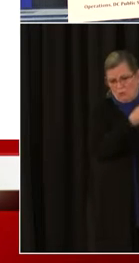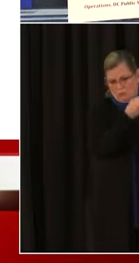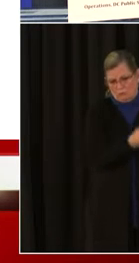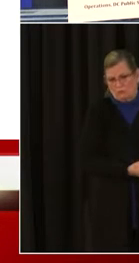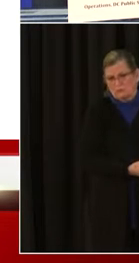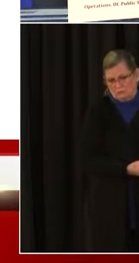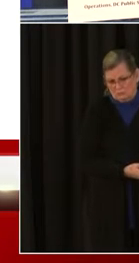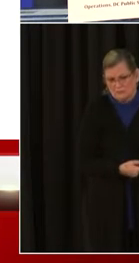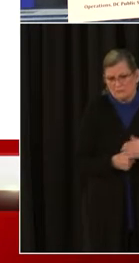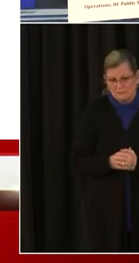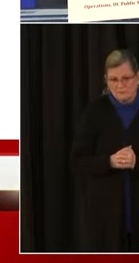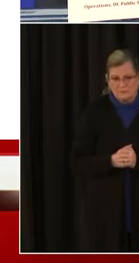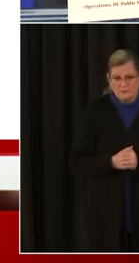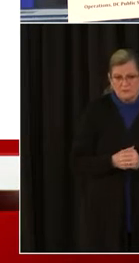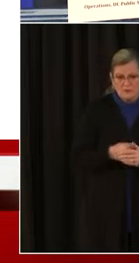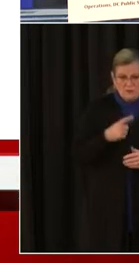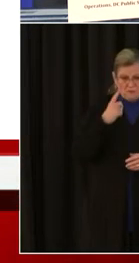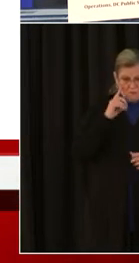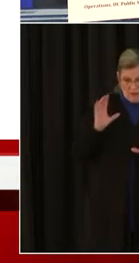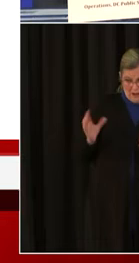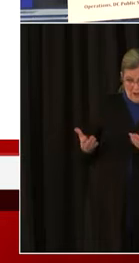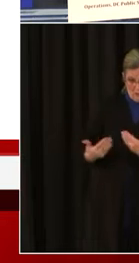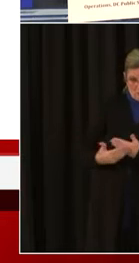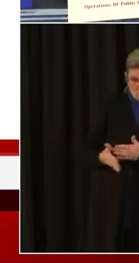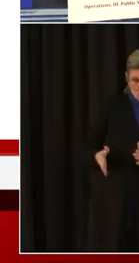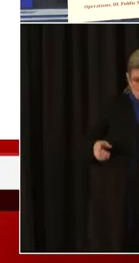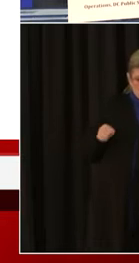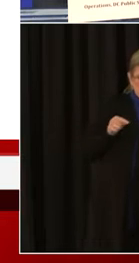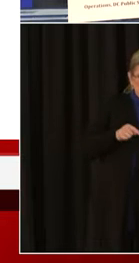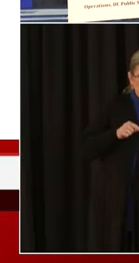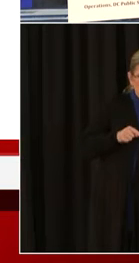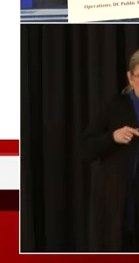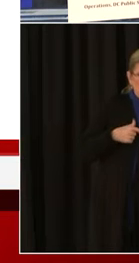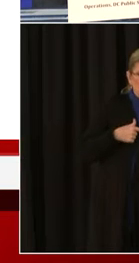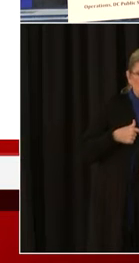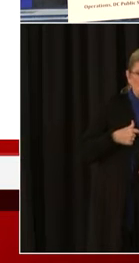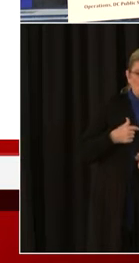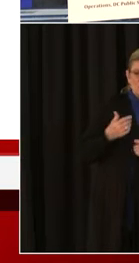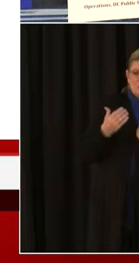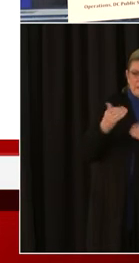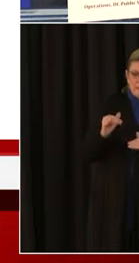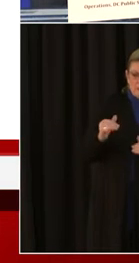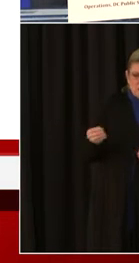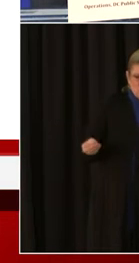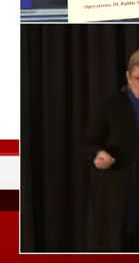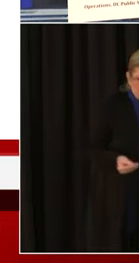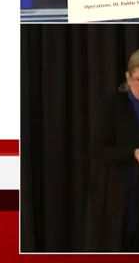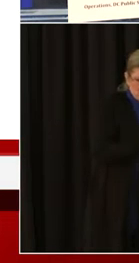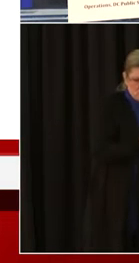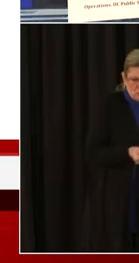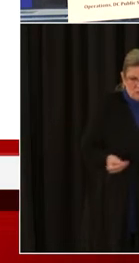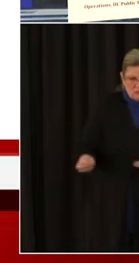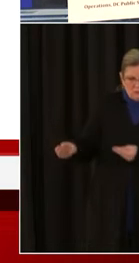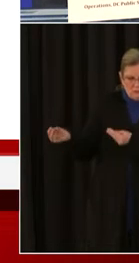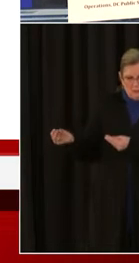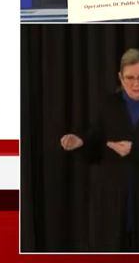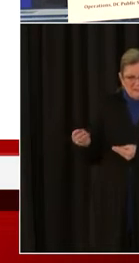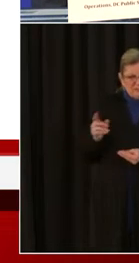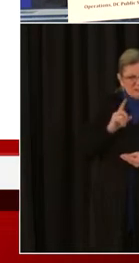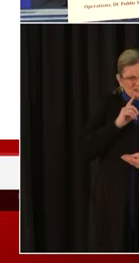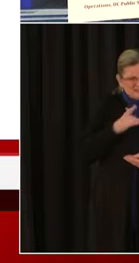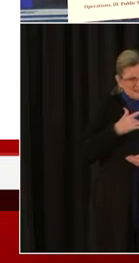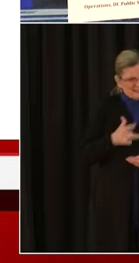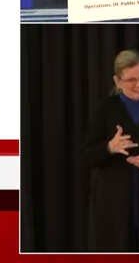Along the lines of our classes, one of the key things we're doing is actually limiting transitions. So as the Chancellor mentioned, typically in a secondary